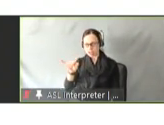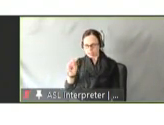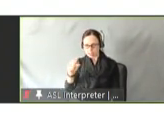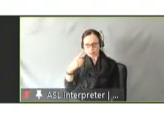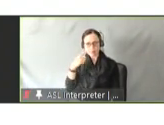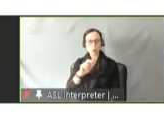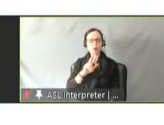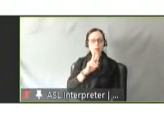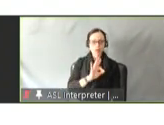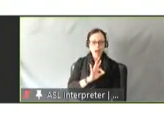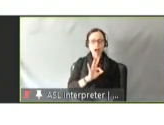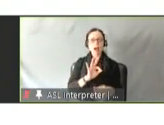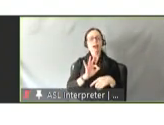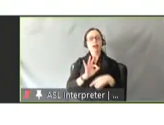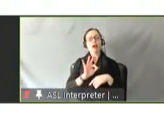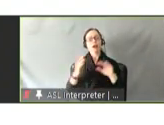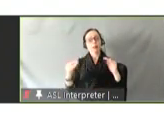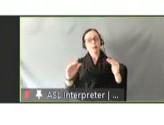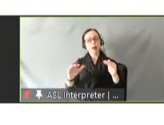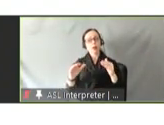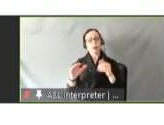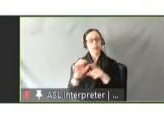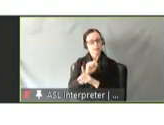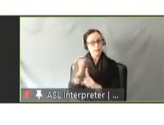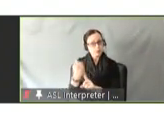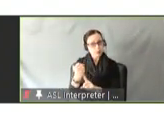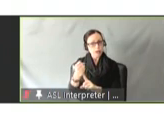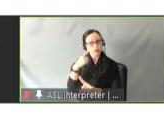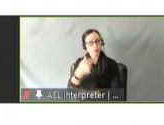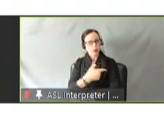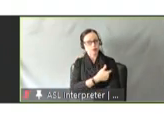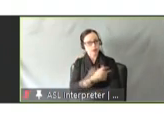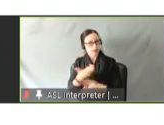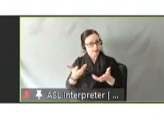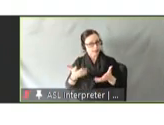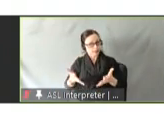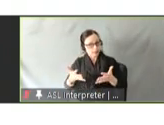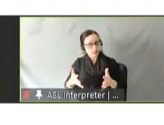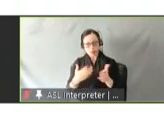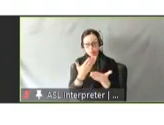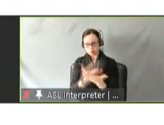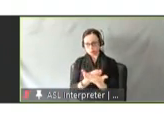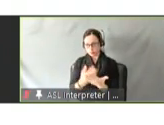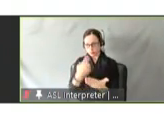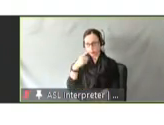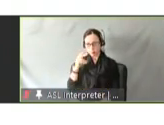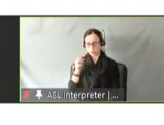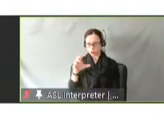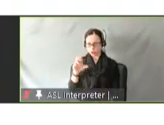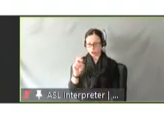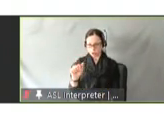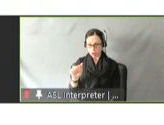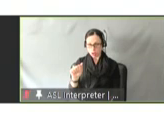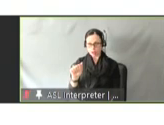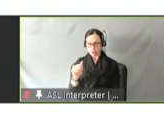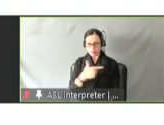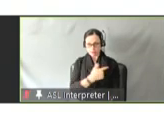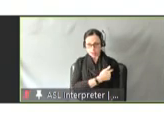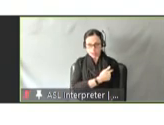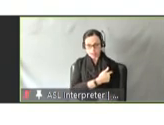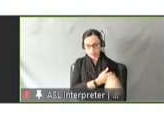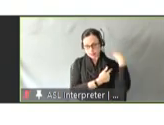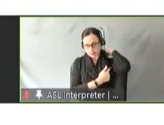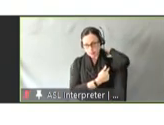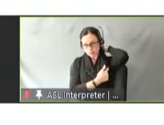39-year-olds, comparing with events in the vaccinated comparators. And this shows the data for the Moderna vaccination and